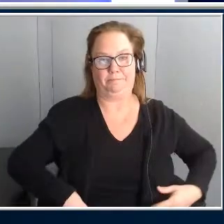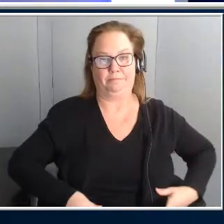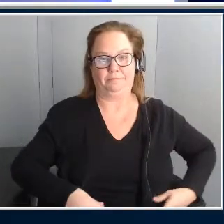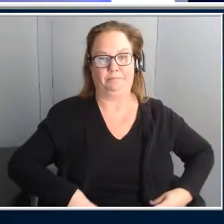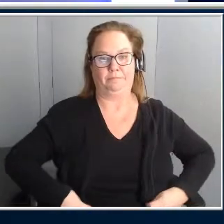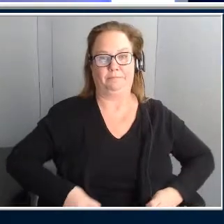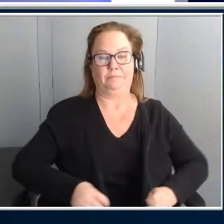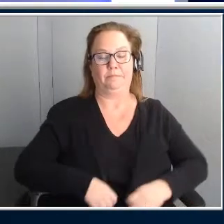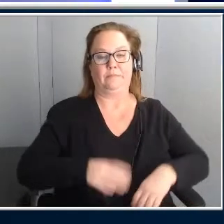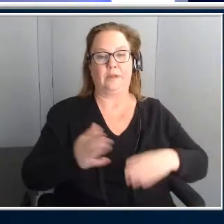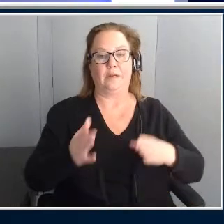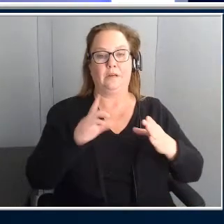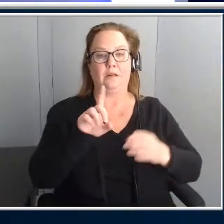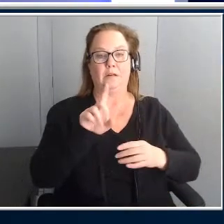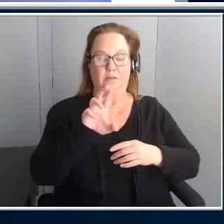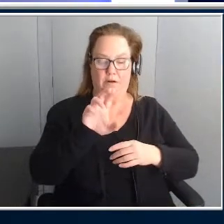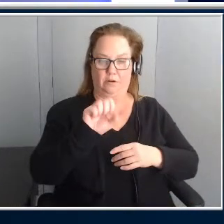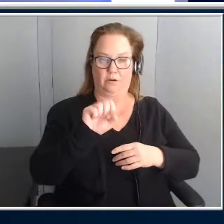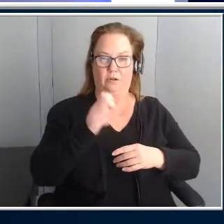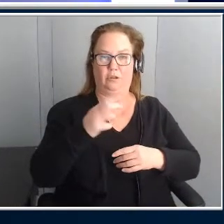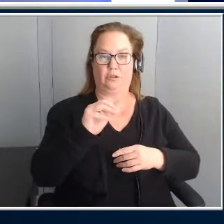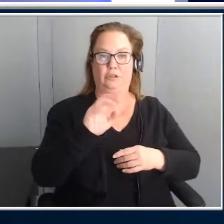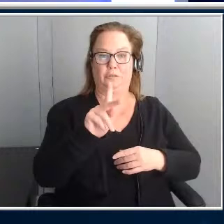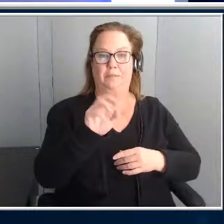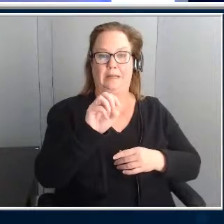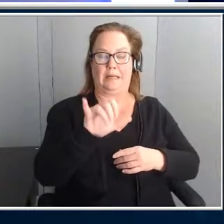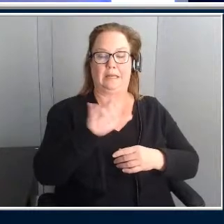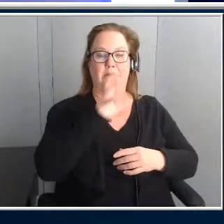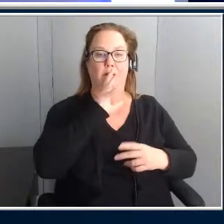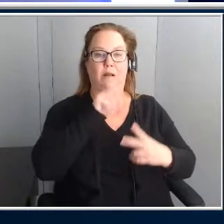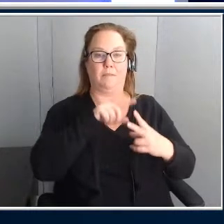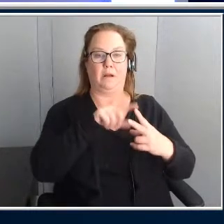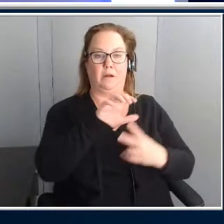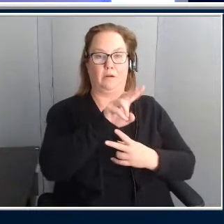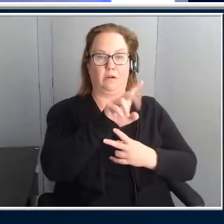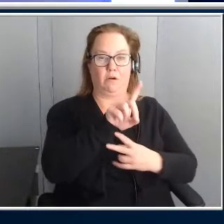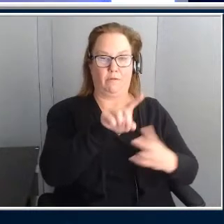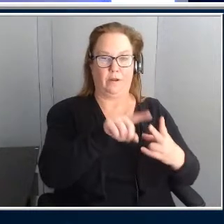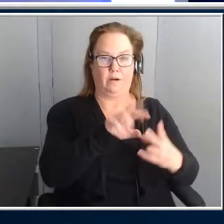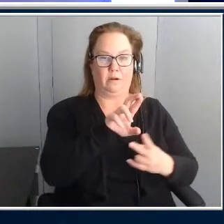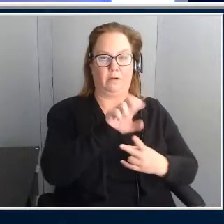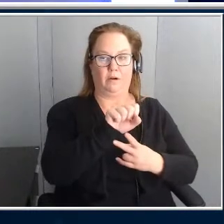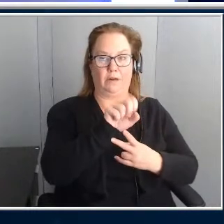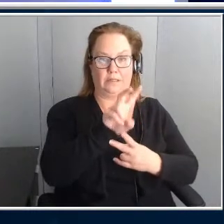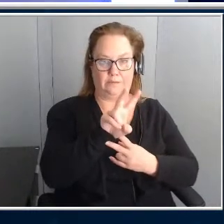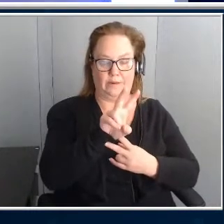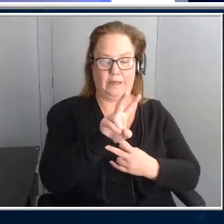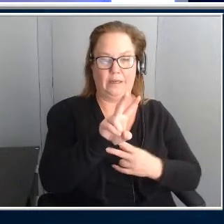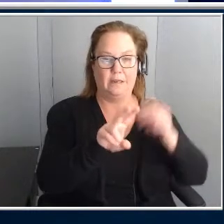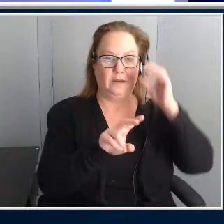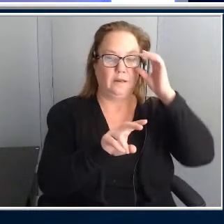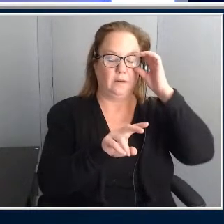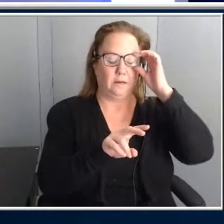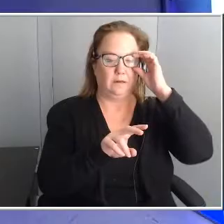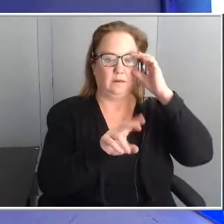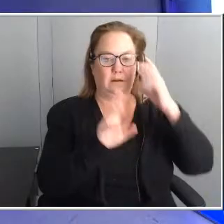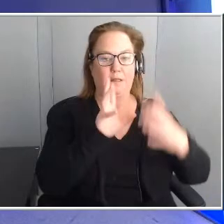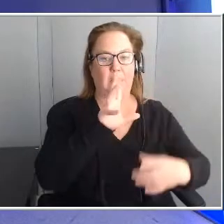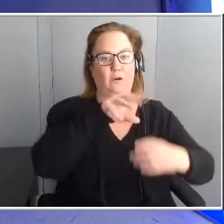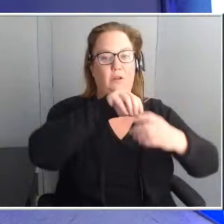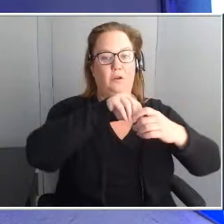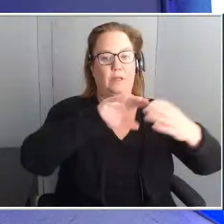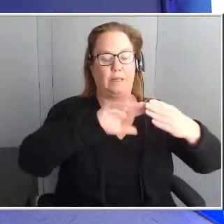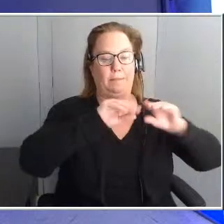Schmidtke now to talk about COVID variants and RSV, which rounds out our trifecta of respiratory illnesses that are included in the community